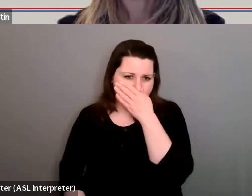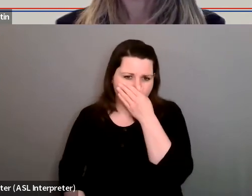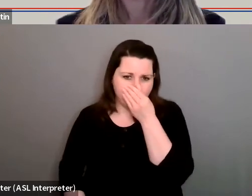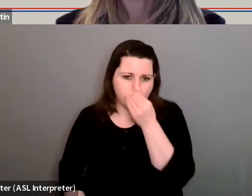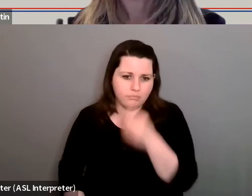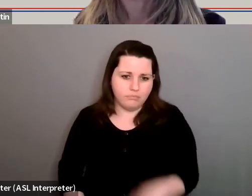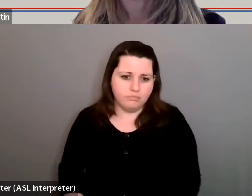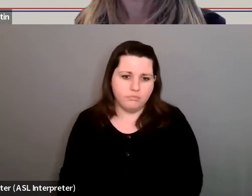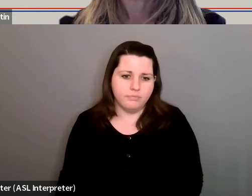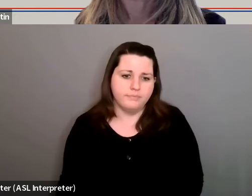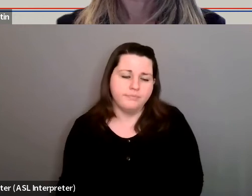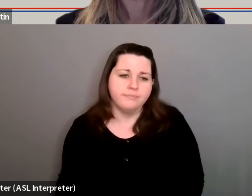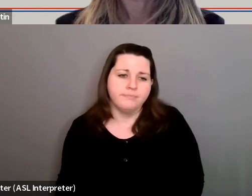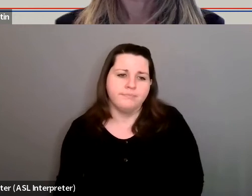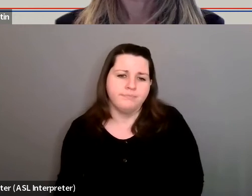Okay. And I think we've